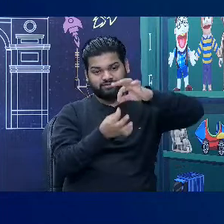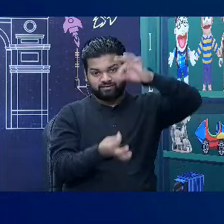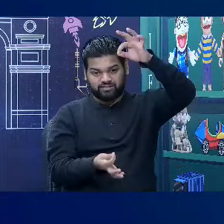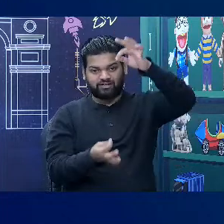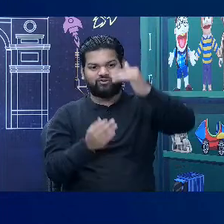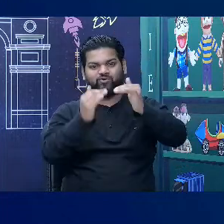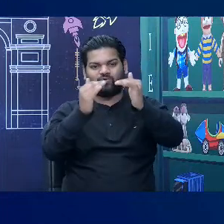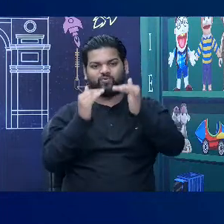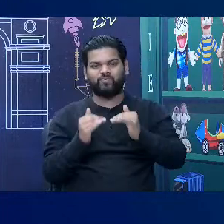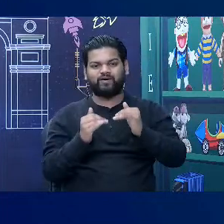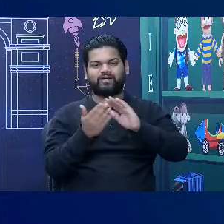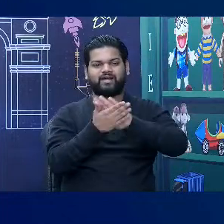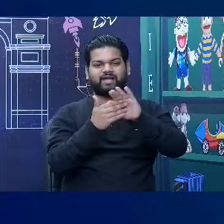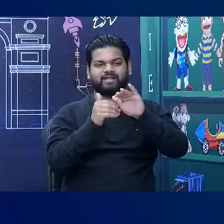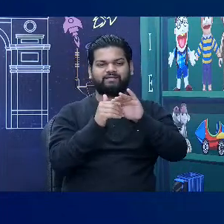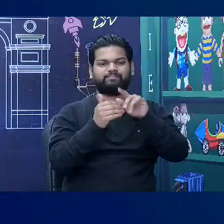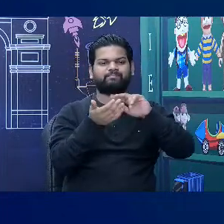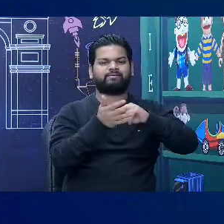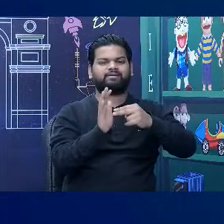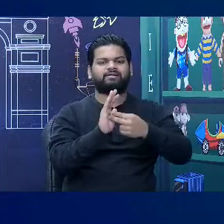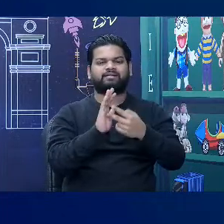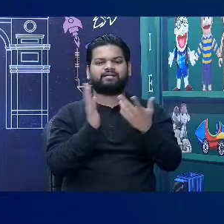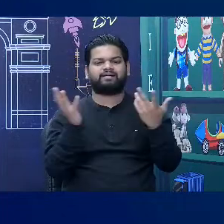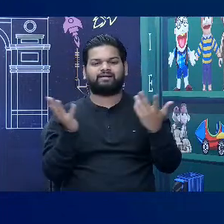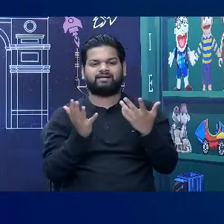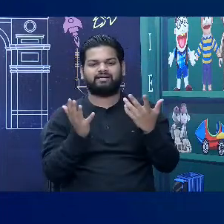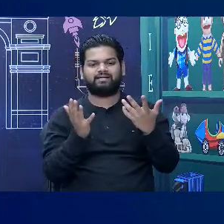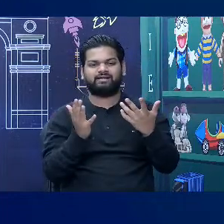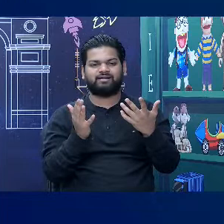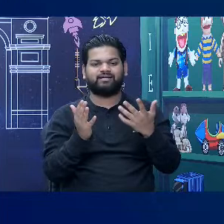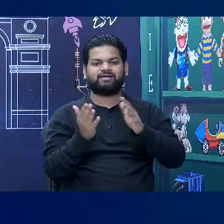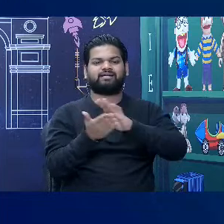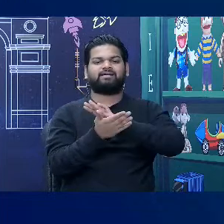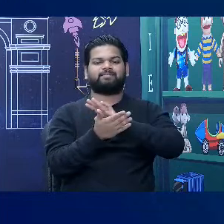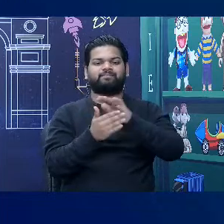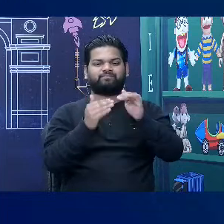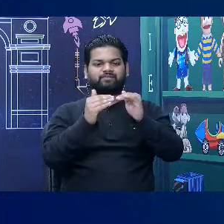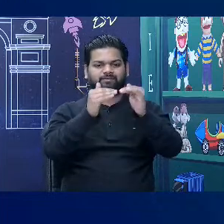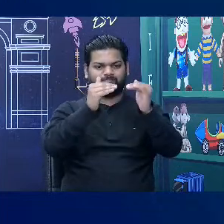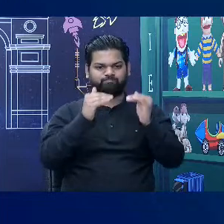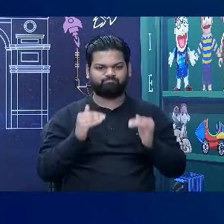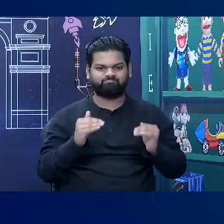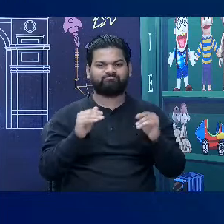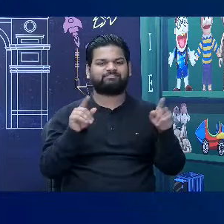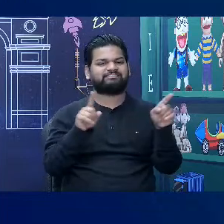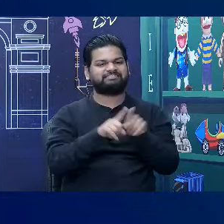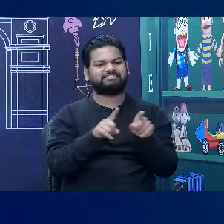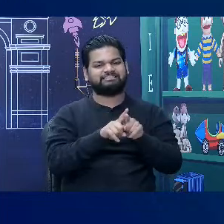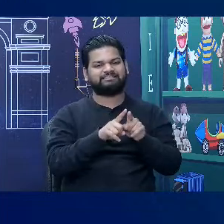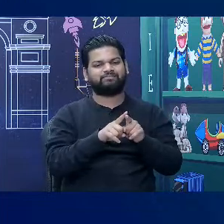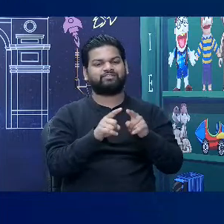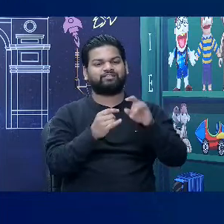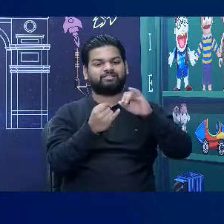one formula. Very good. Sin Very theta good. is equal to perpendicular Upon hypotenuse. hypotenuse. Very good,